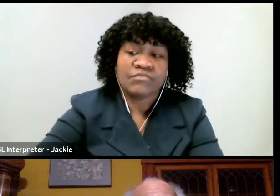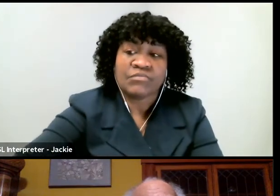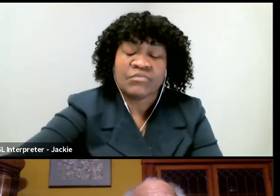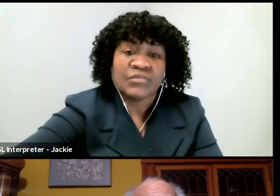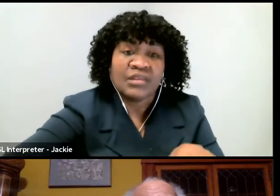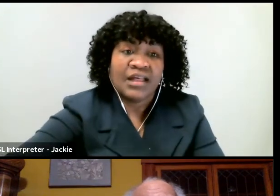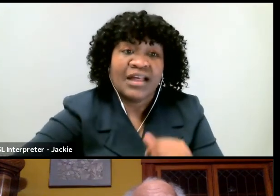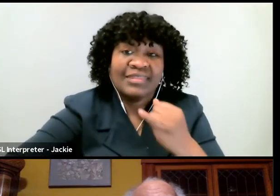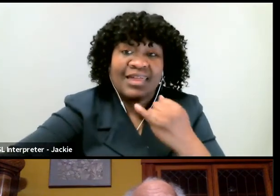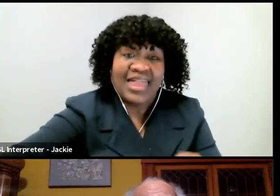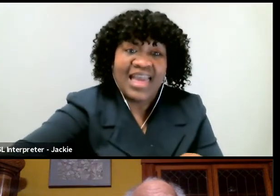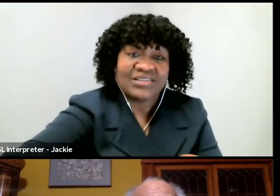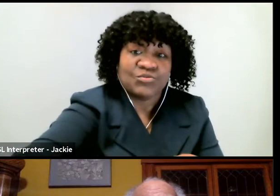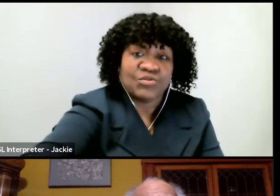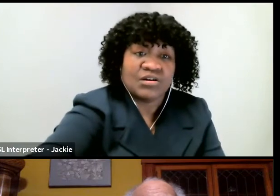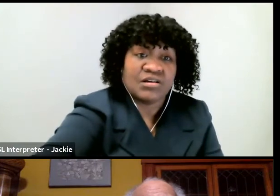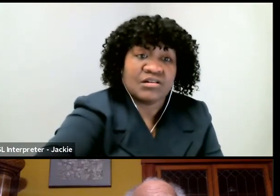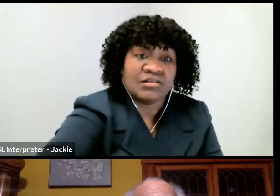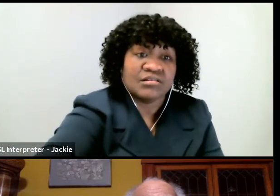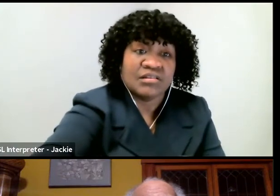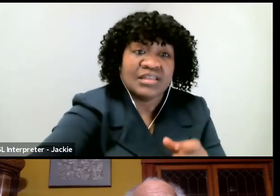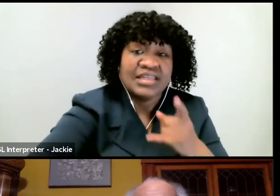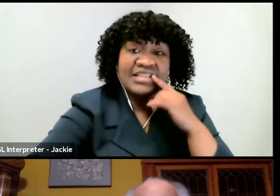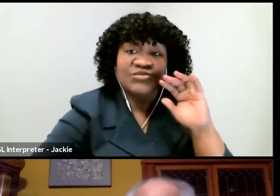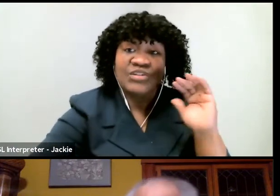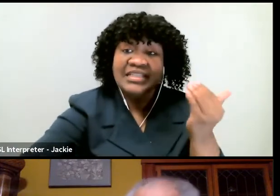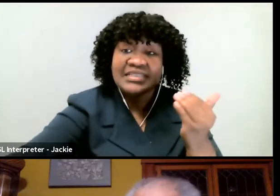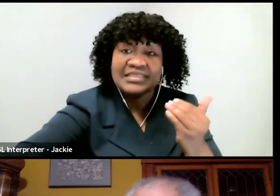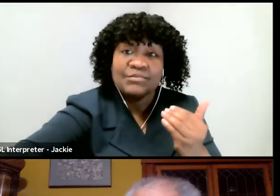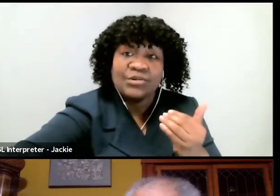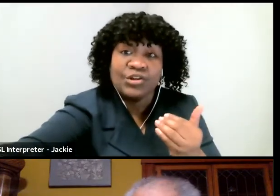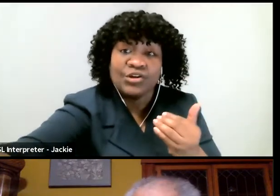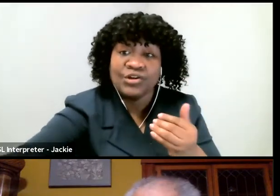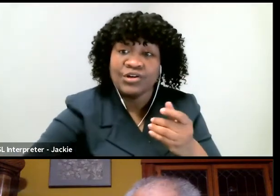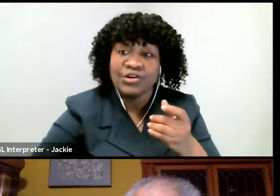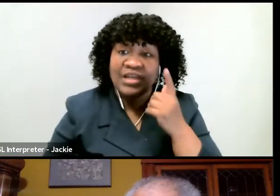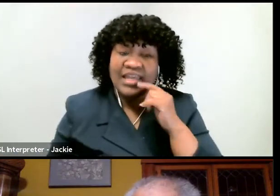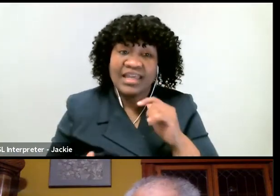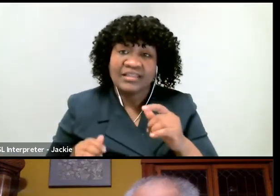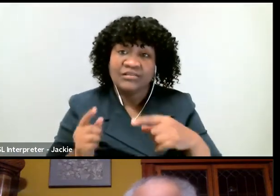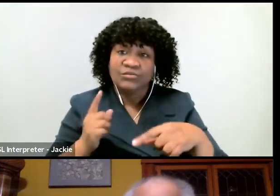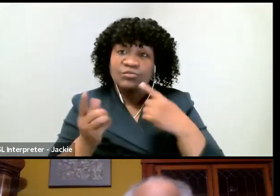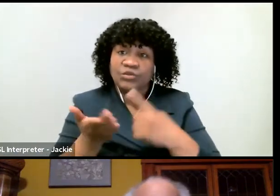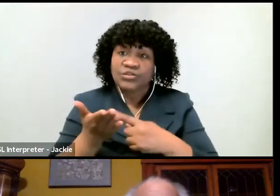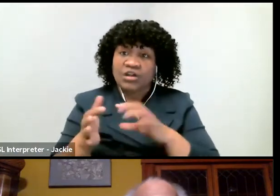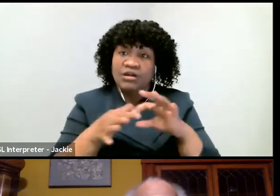This last question that I have is kind of similar in this concentration around community.